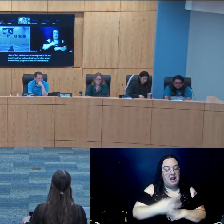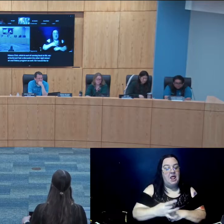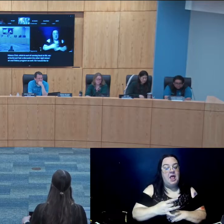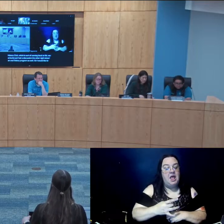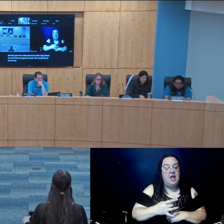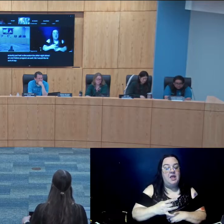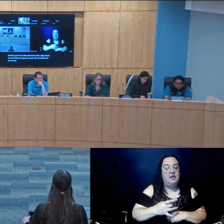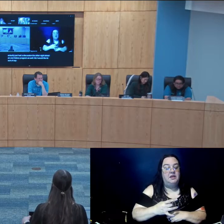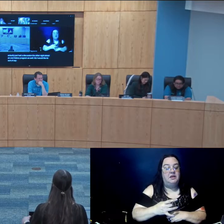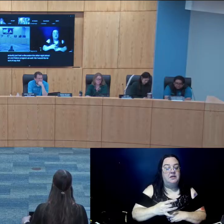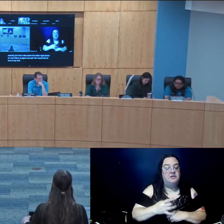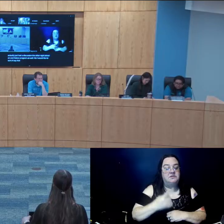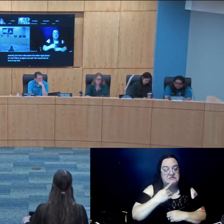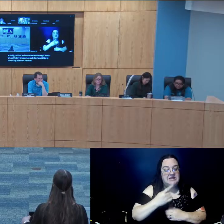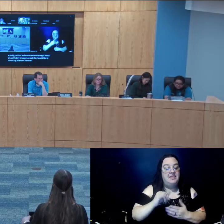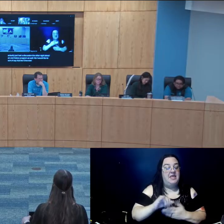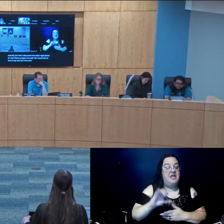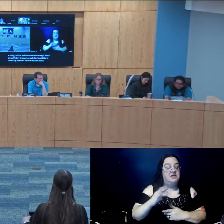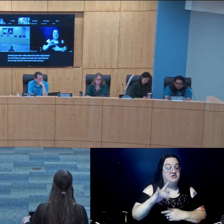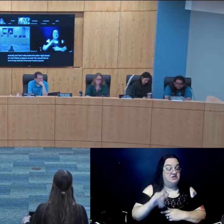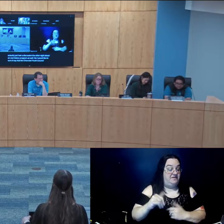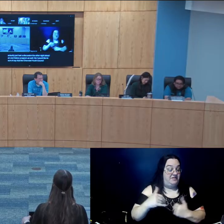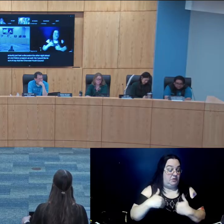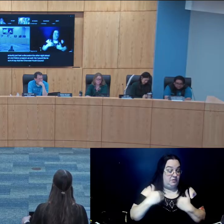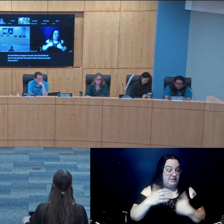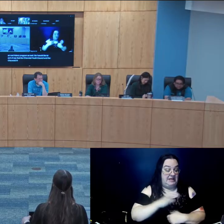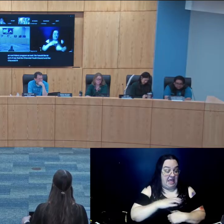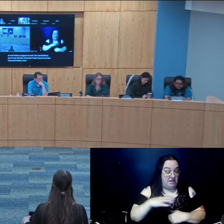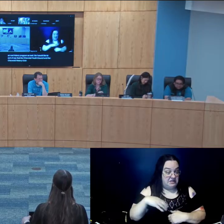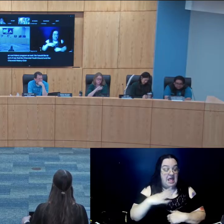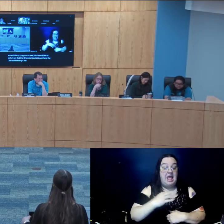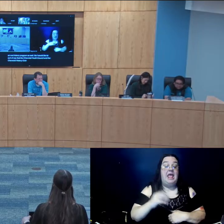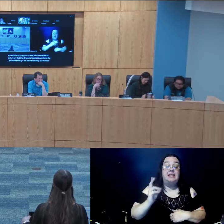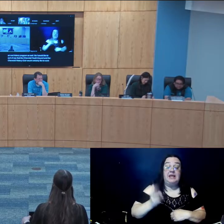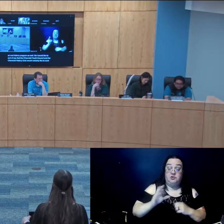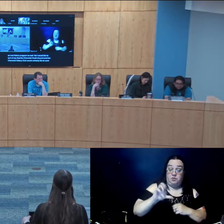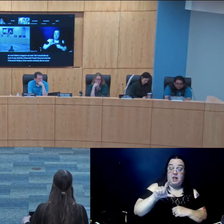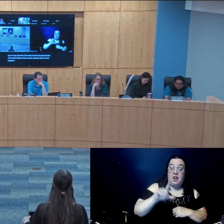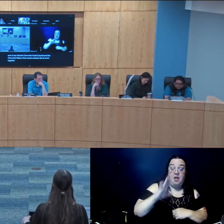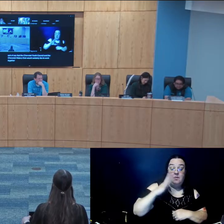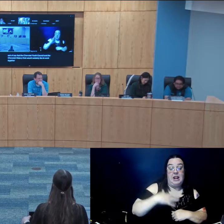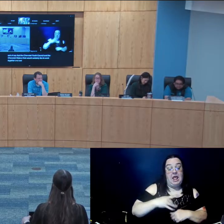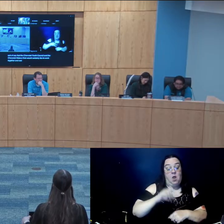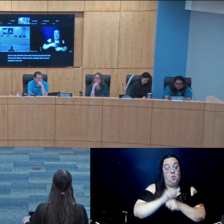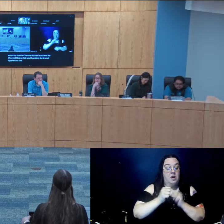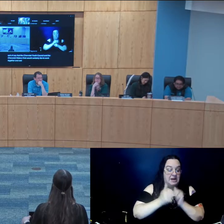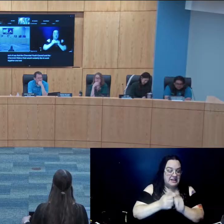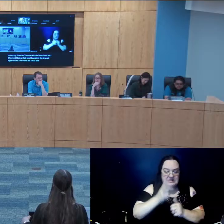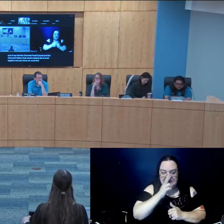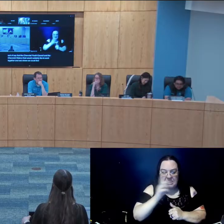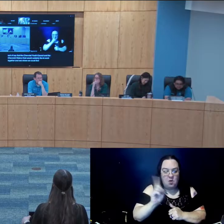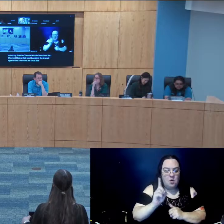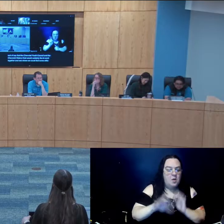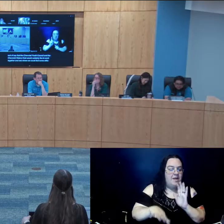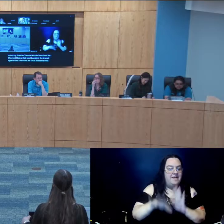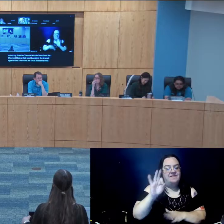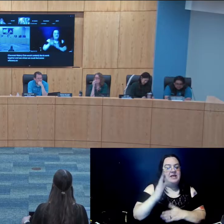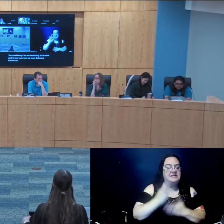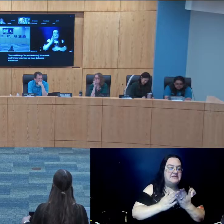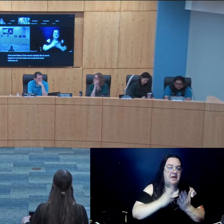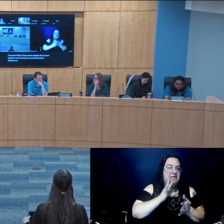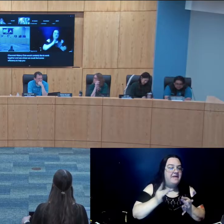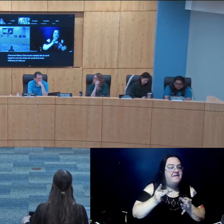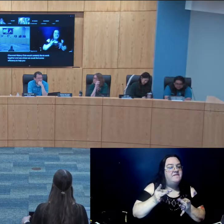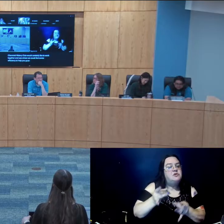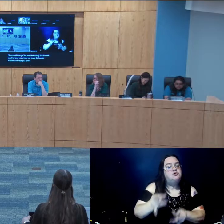the Cheverly Youth Council and the Cheverly History Club would certainly like to work together and see where we can find some efficiency to help you